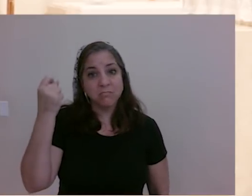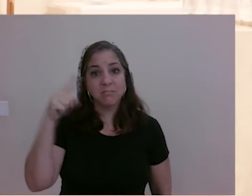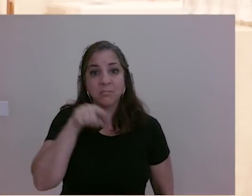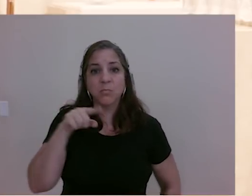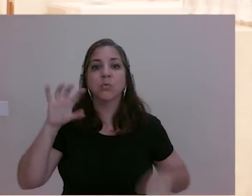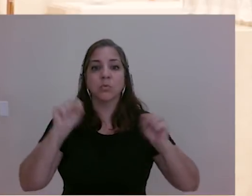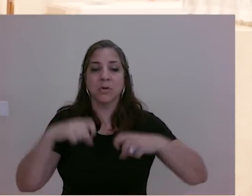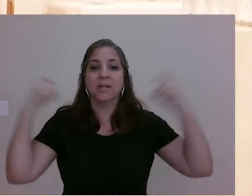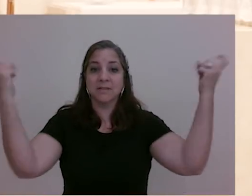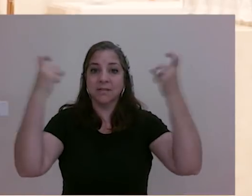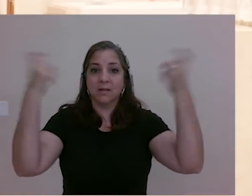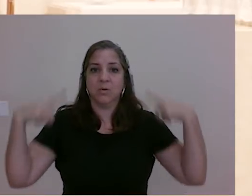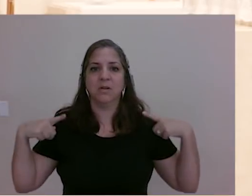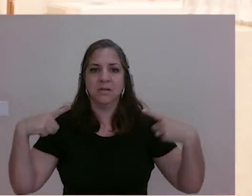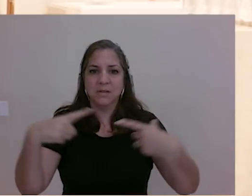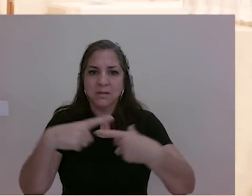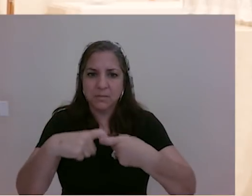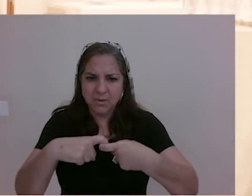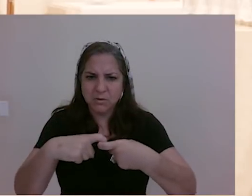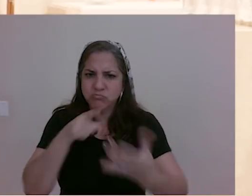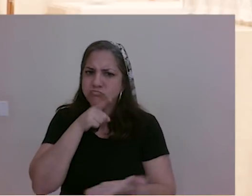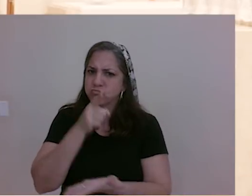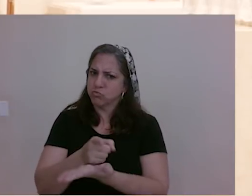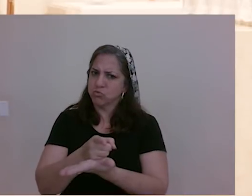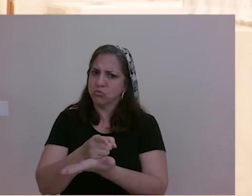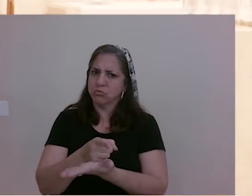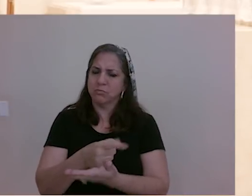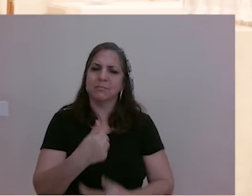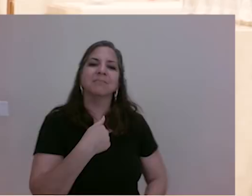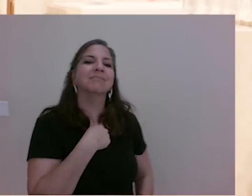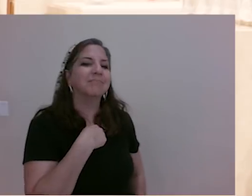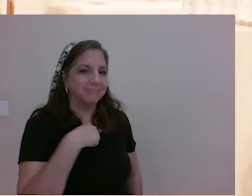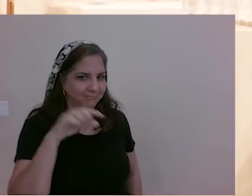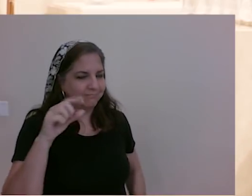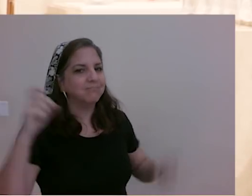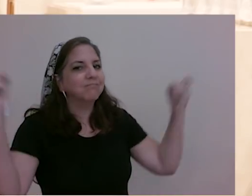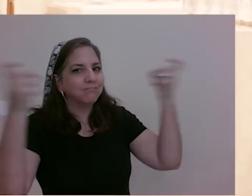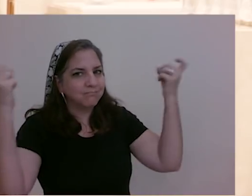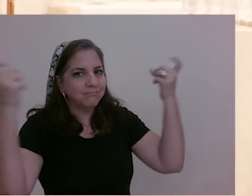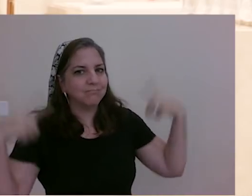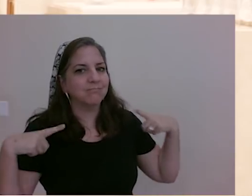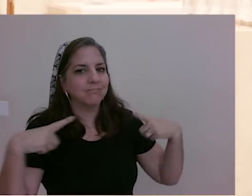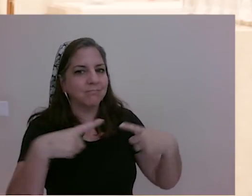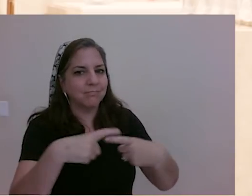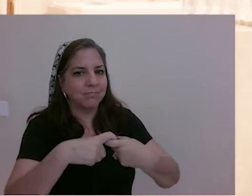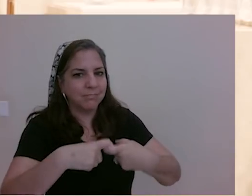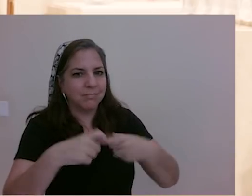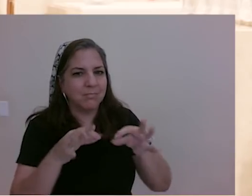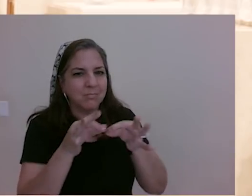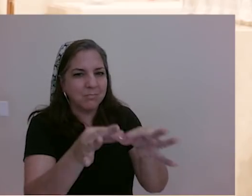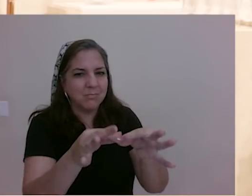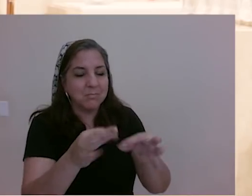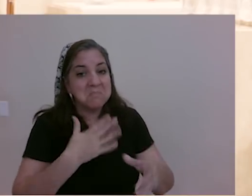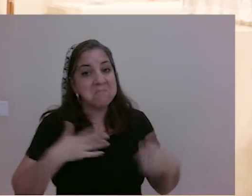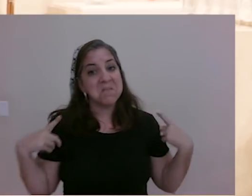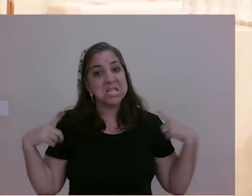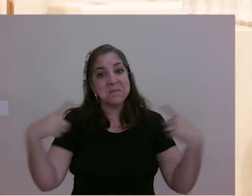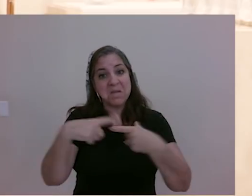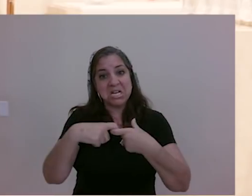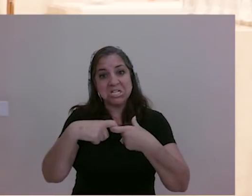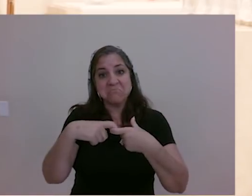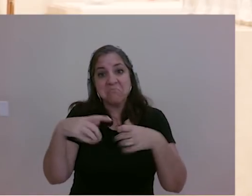can celebrate the Mass in Spanish. Is that true? I do celebrate the Spanish Mass.